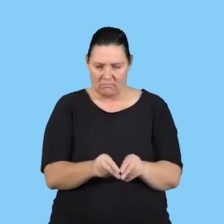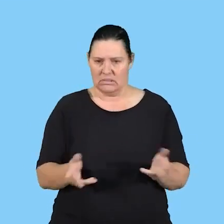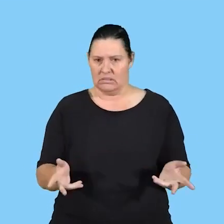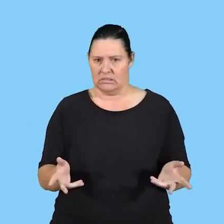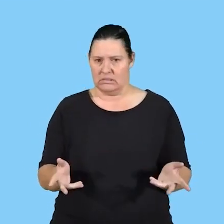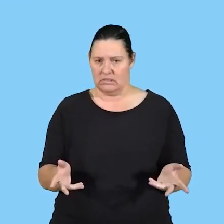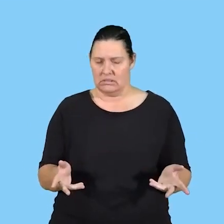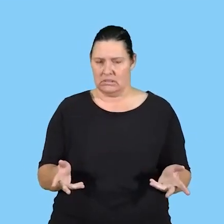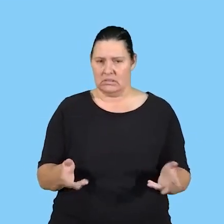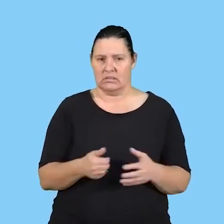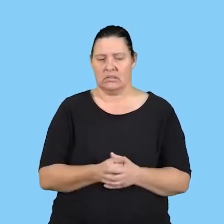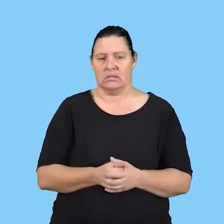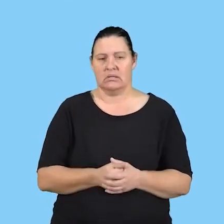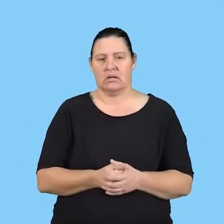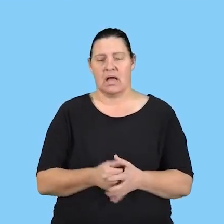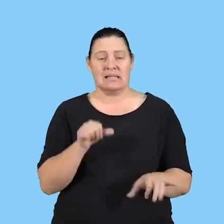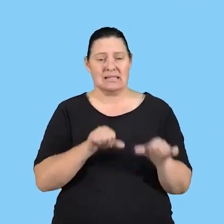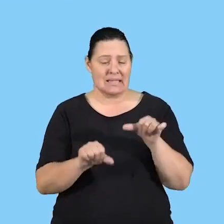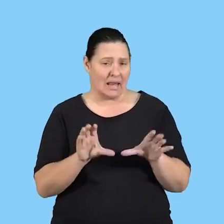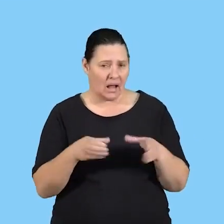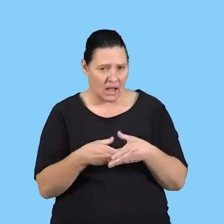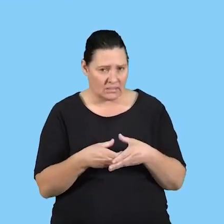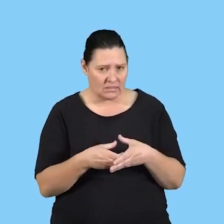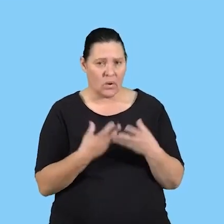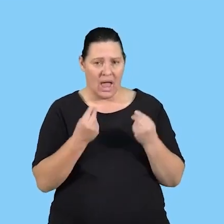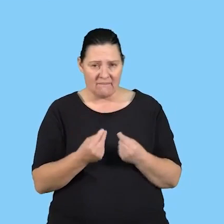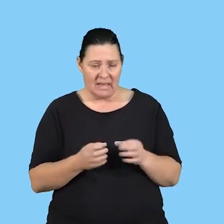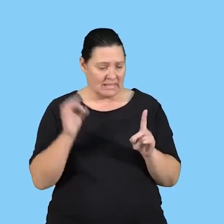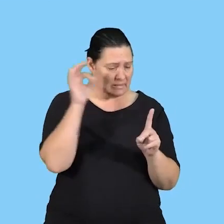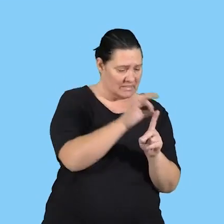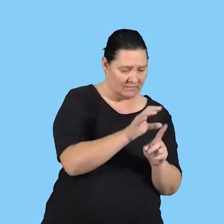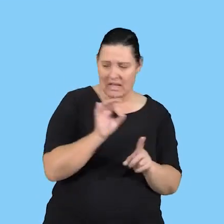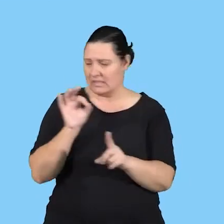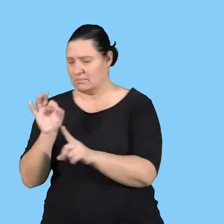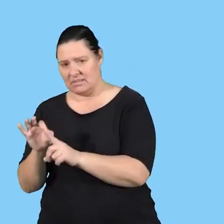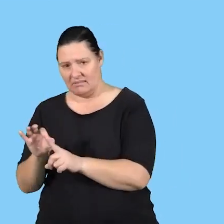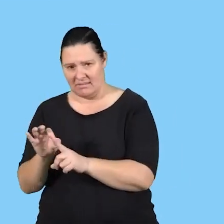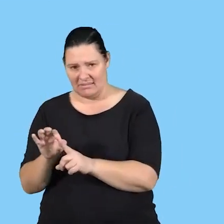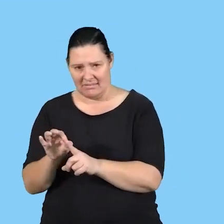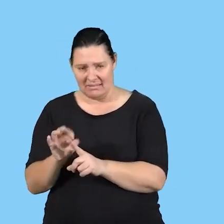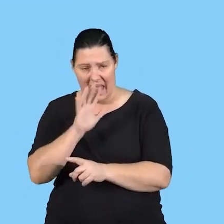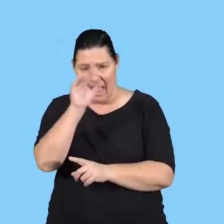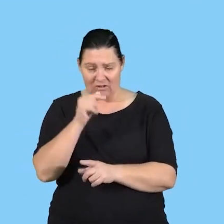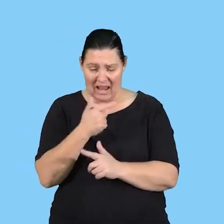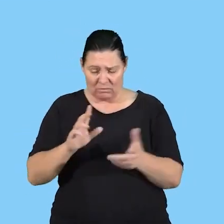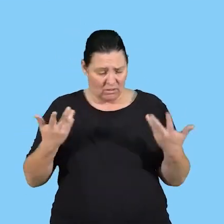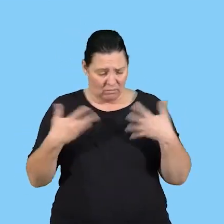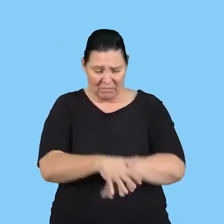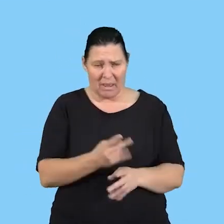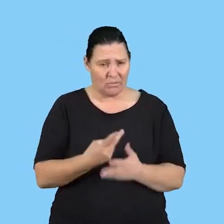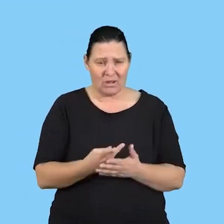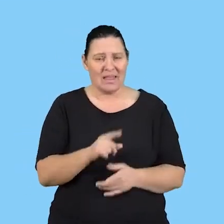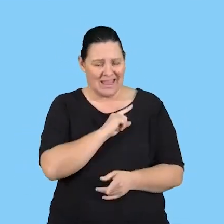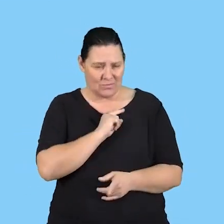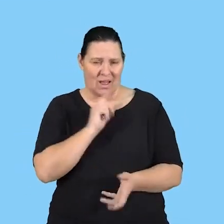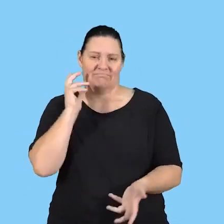And in a science classroom, you have to be specific. It is dissolving has a very specific meaning,